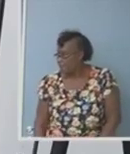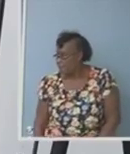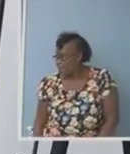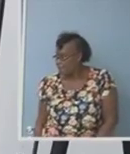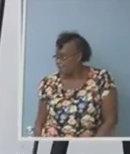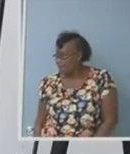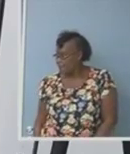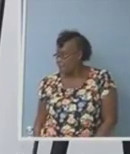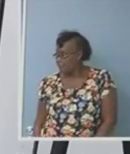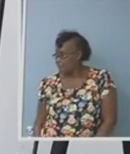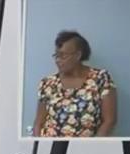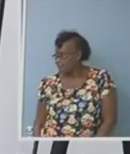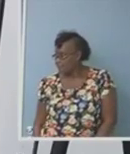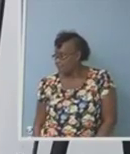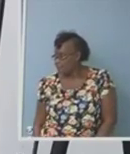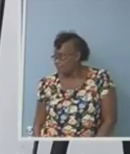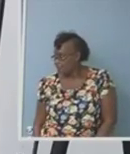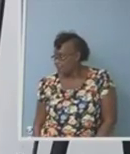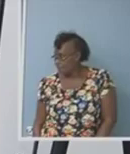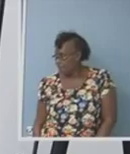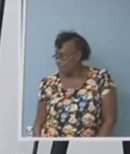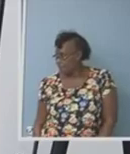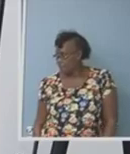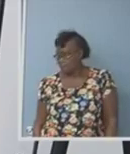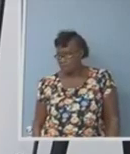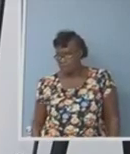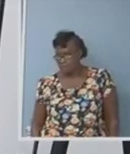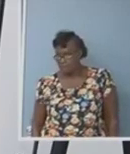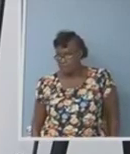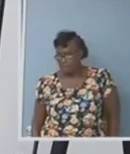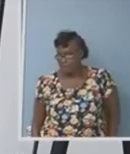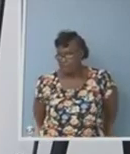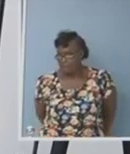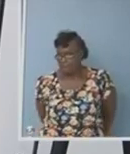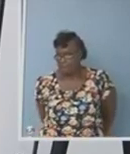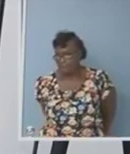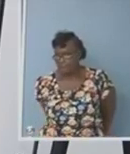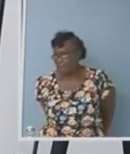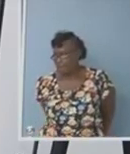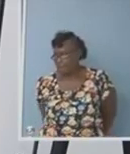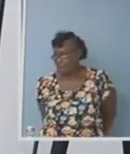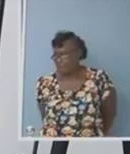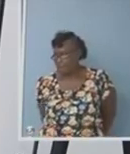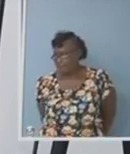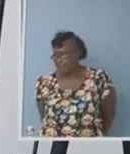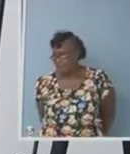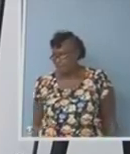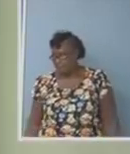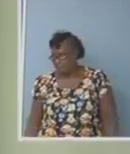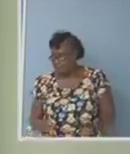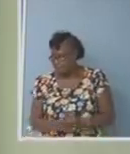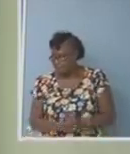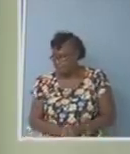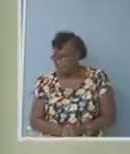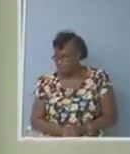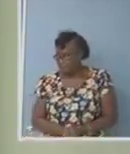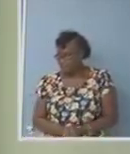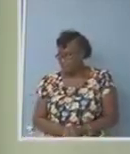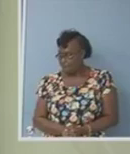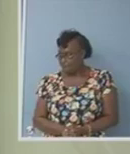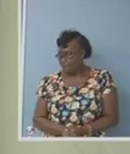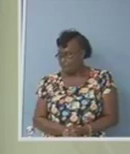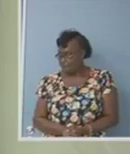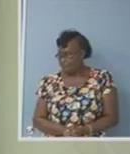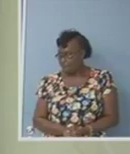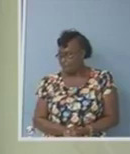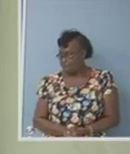have said, we have a COVID-19 meeting just after, so we're trying to wrap up. Secretary Jack. All right, thank you for the